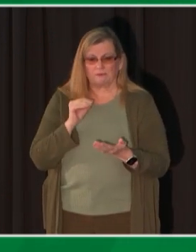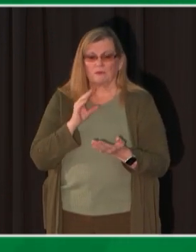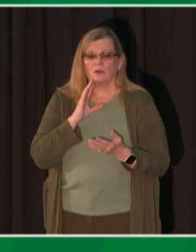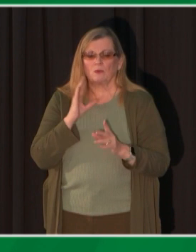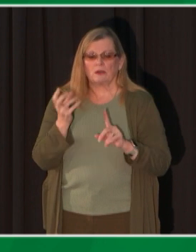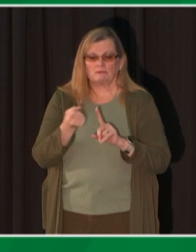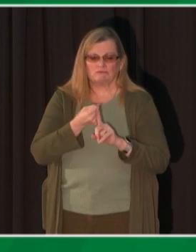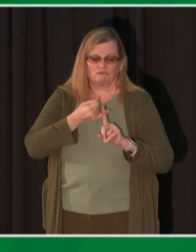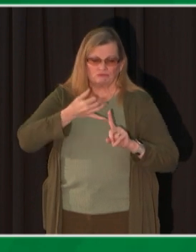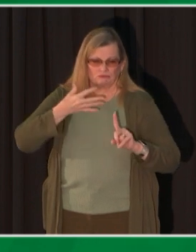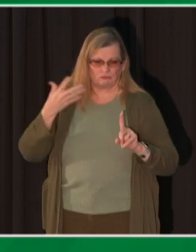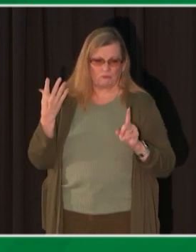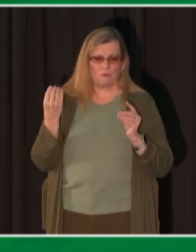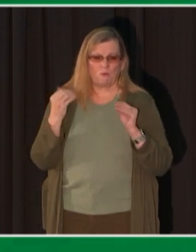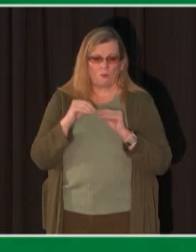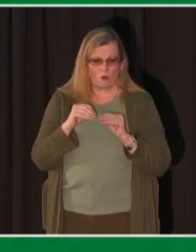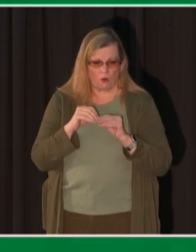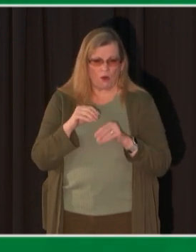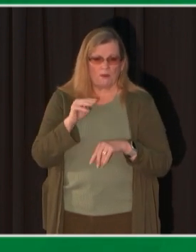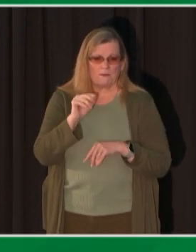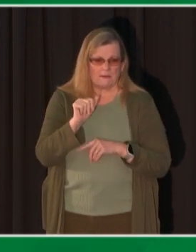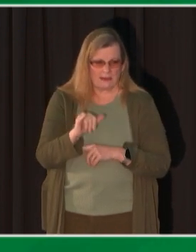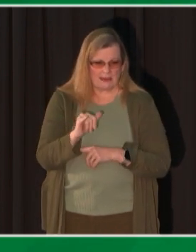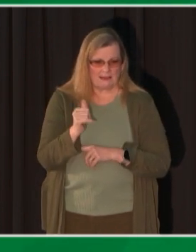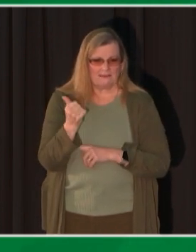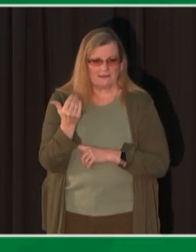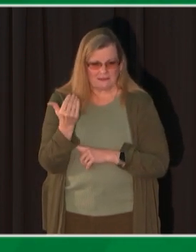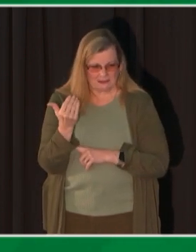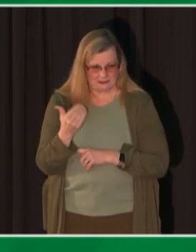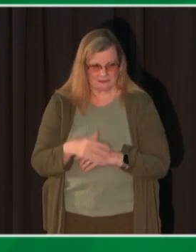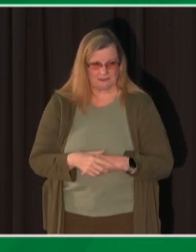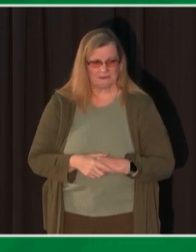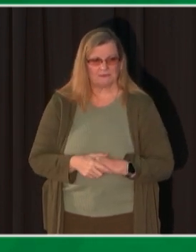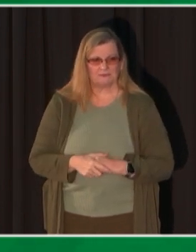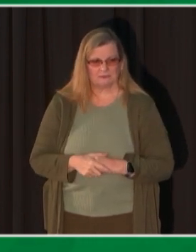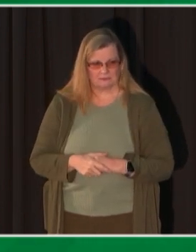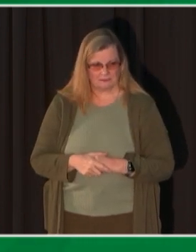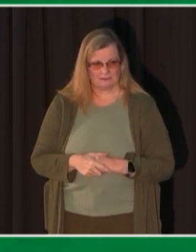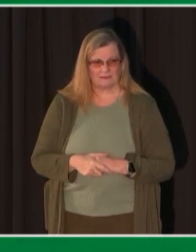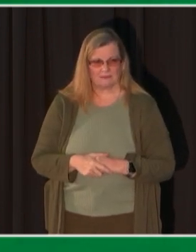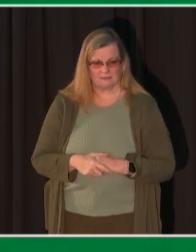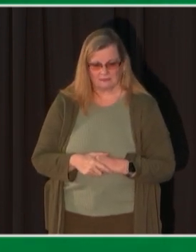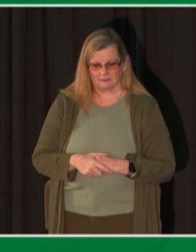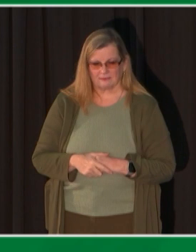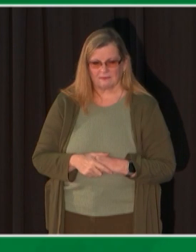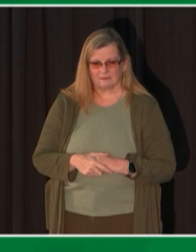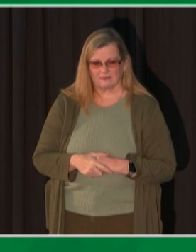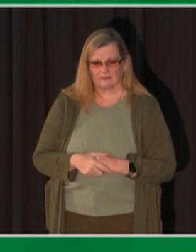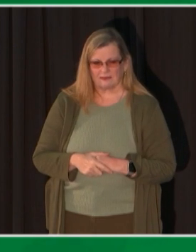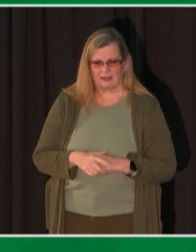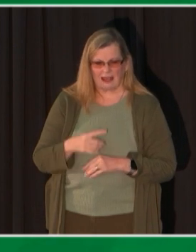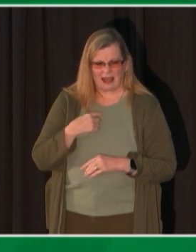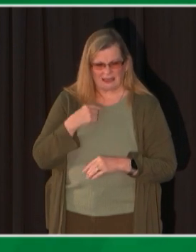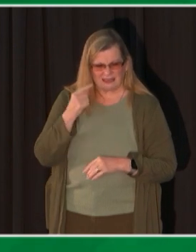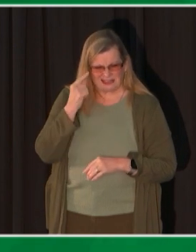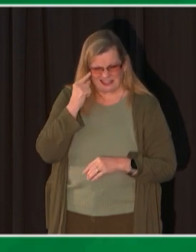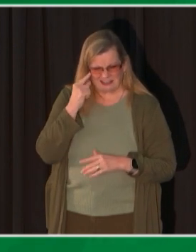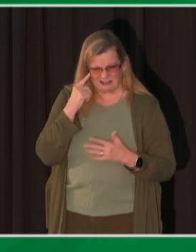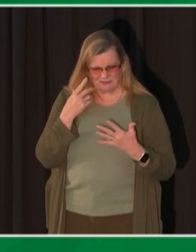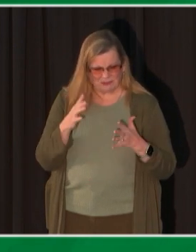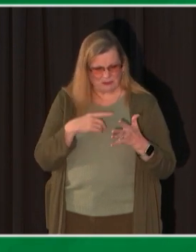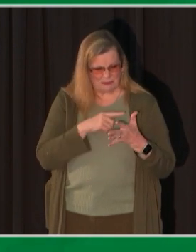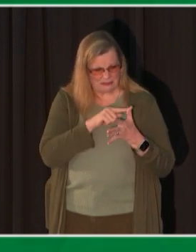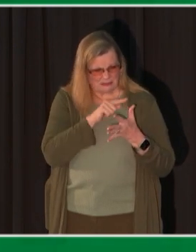about that on May the 15th. I think I hit everything as